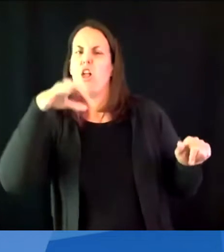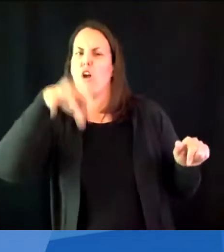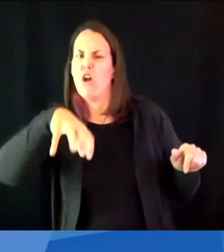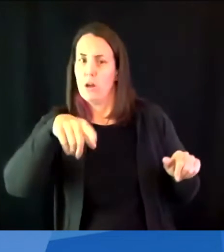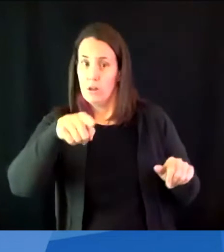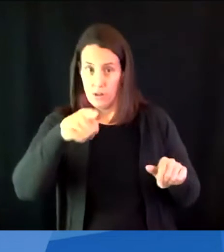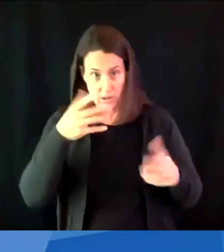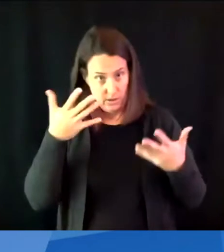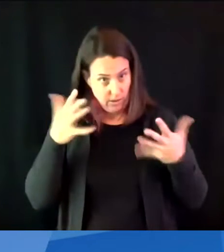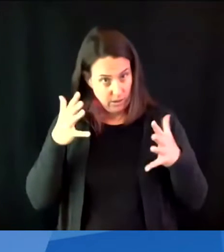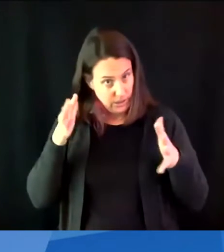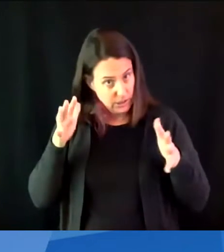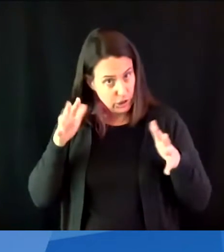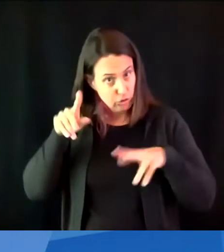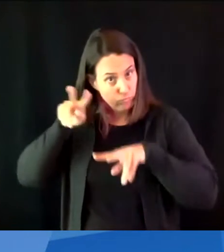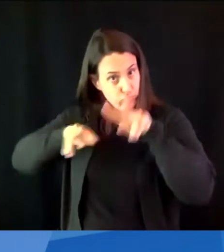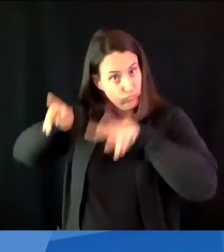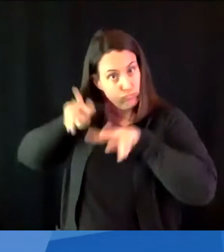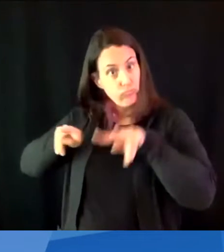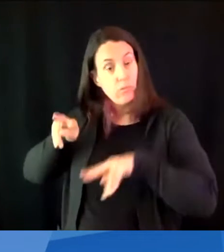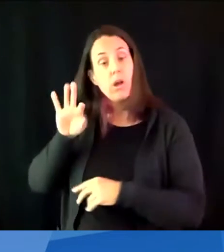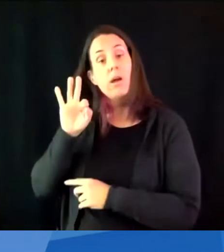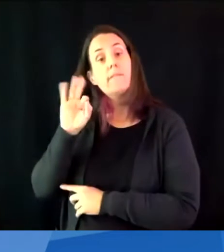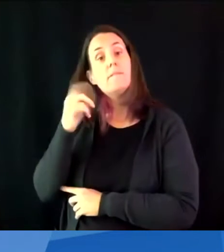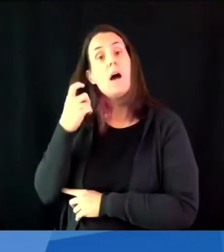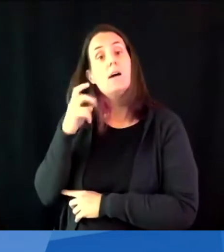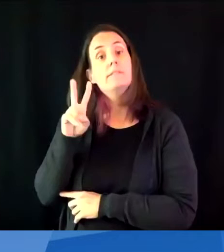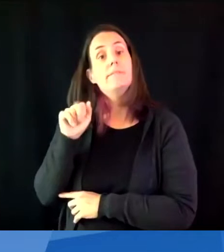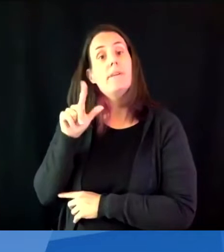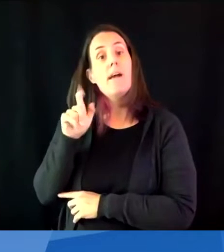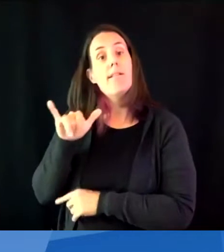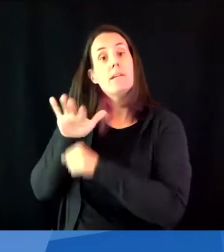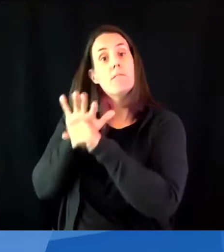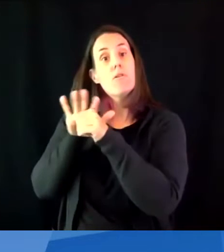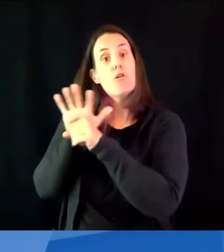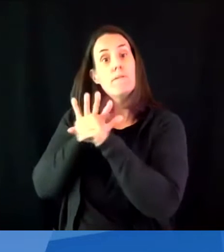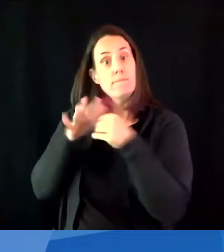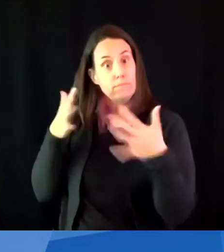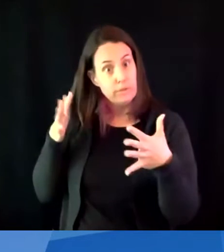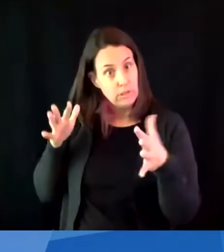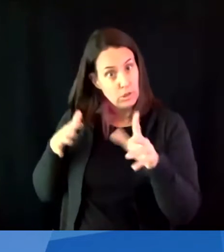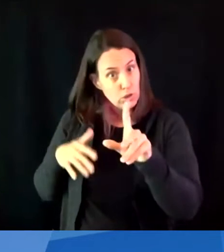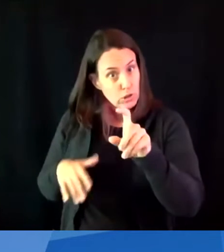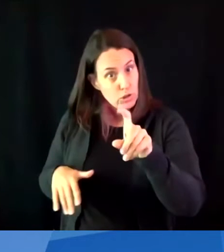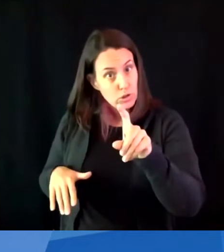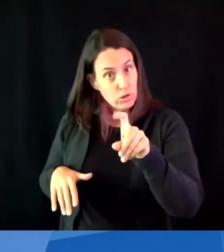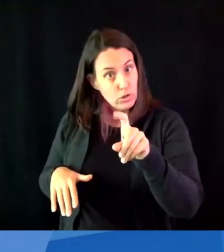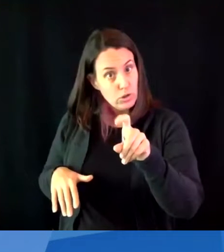anticipate, if we need another site, that one would go in that location just because of